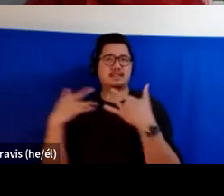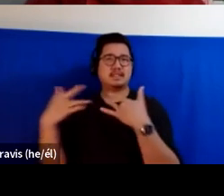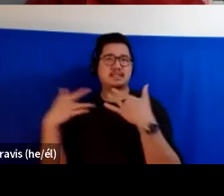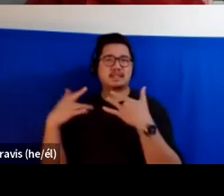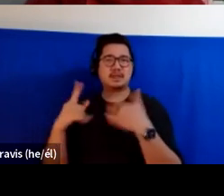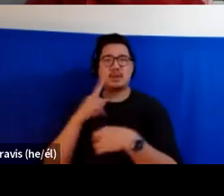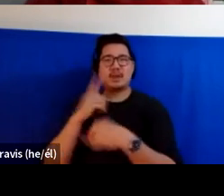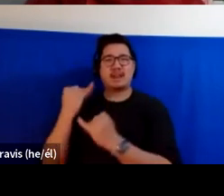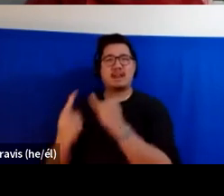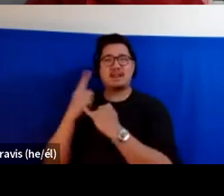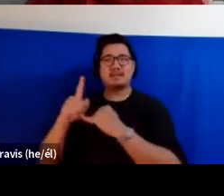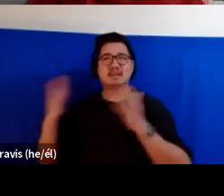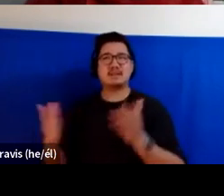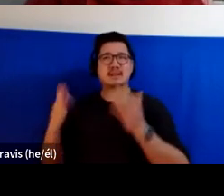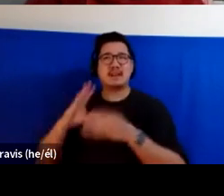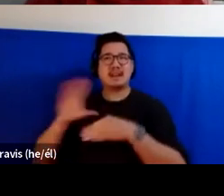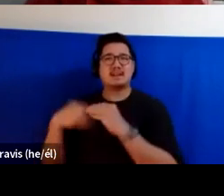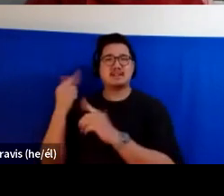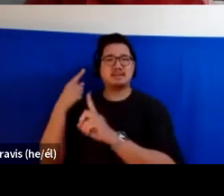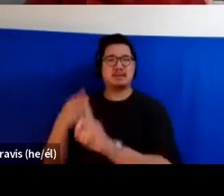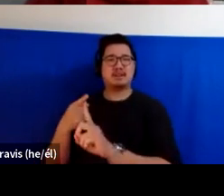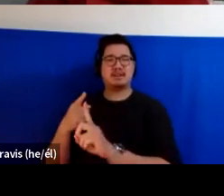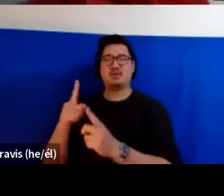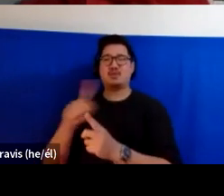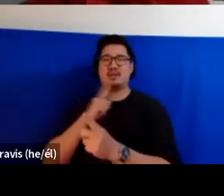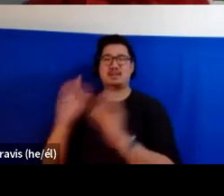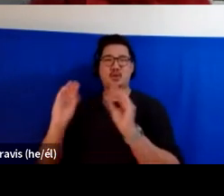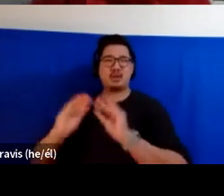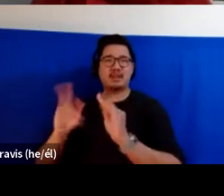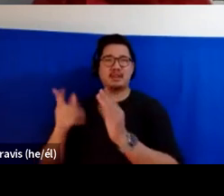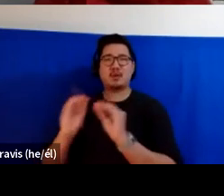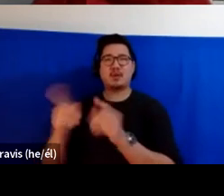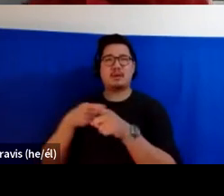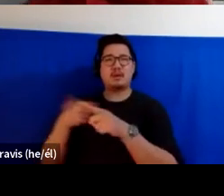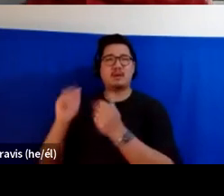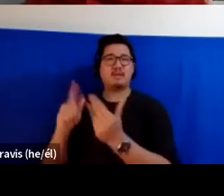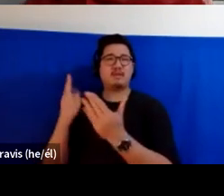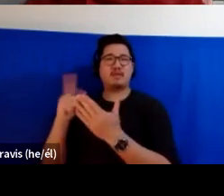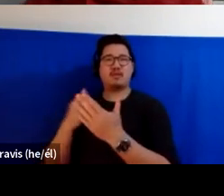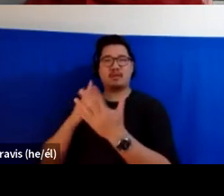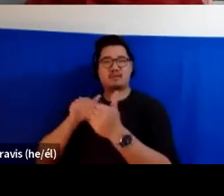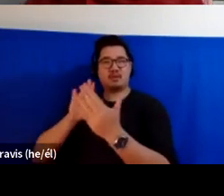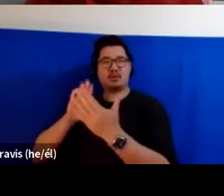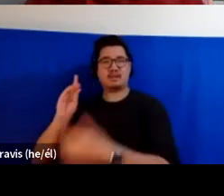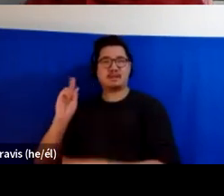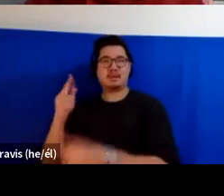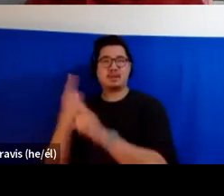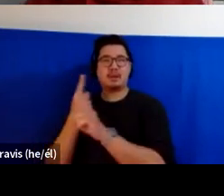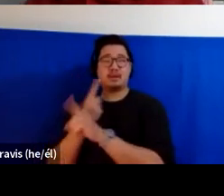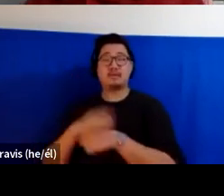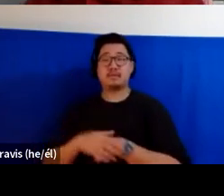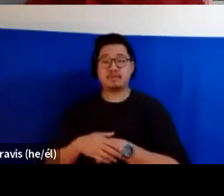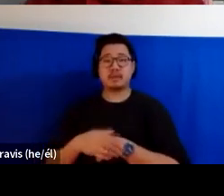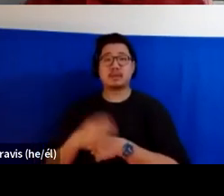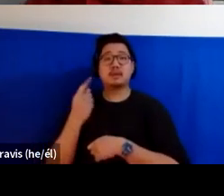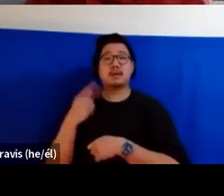minute hustle to add 10 points lack the clarity and professional approach needed to treat the data appropriately while i'm asking you to